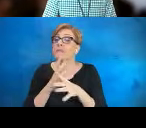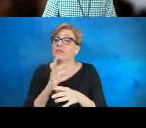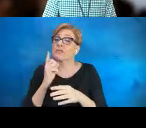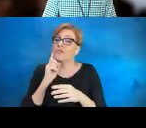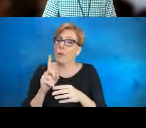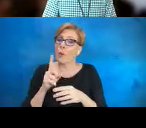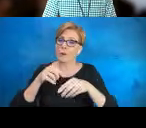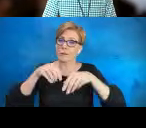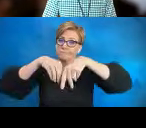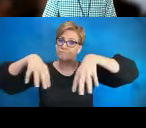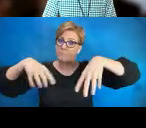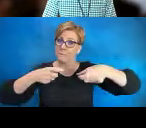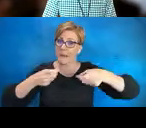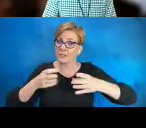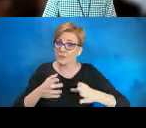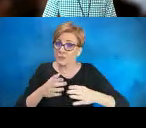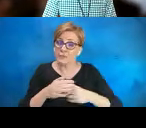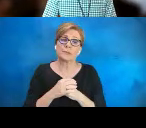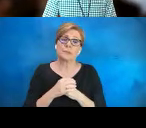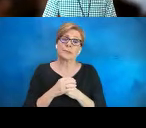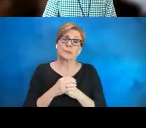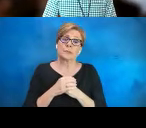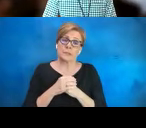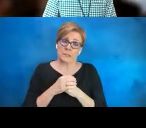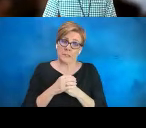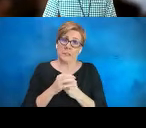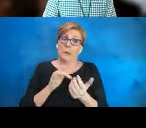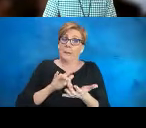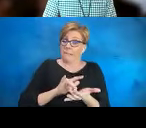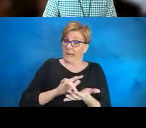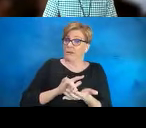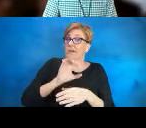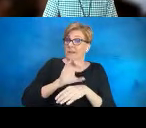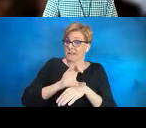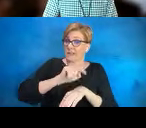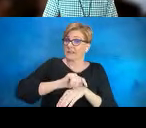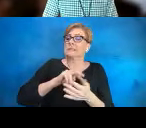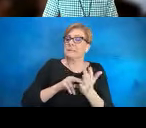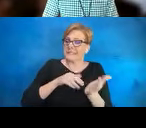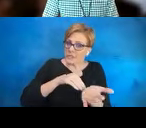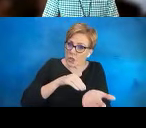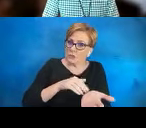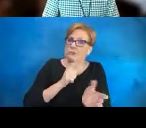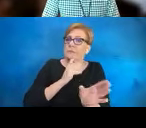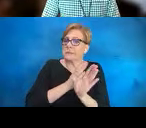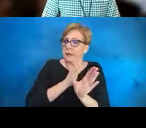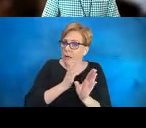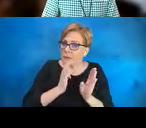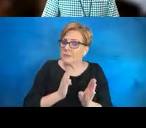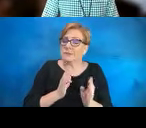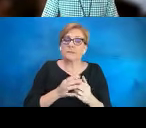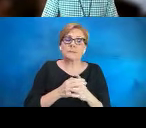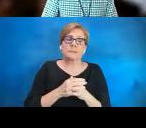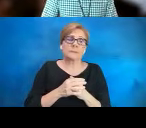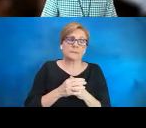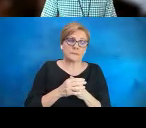managers. And then, of course, there's the medical consultants, who are the doctors, psychologists, who